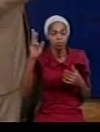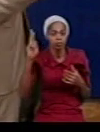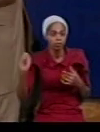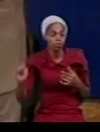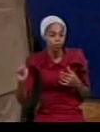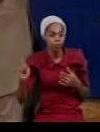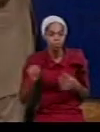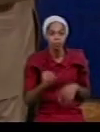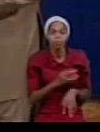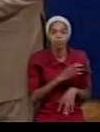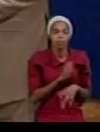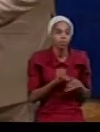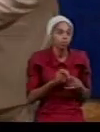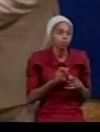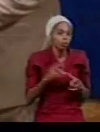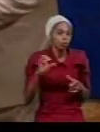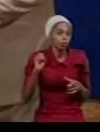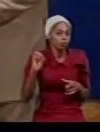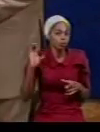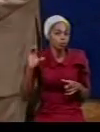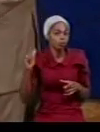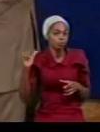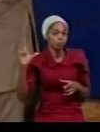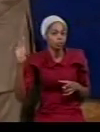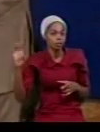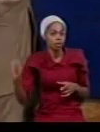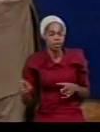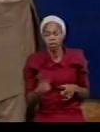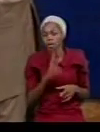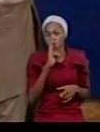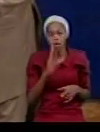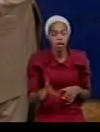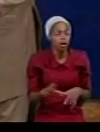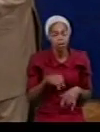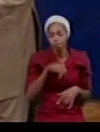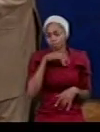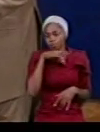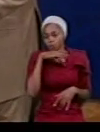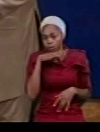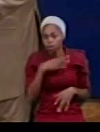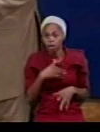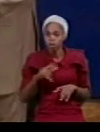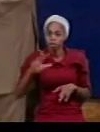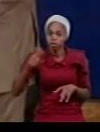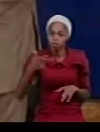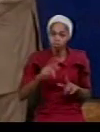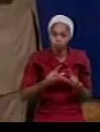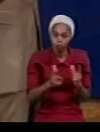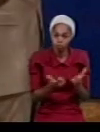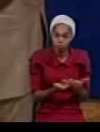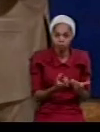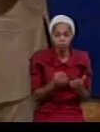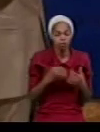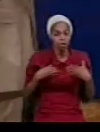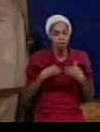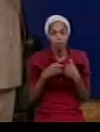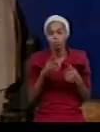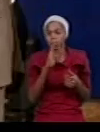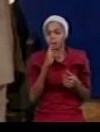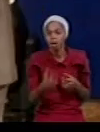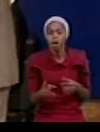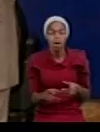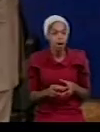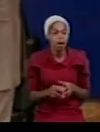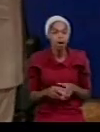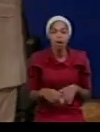unclean. The third category was the flying animals, such as birds and insects. And in that case, the law